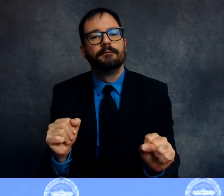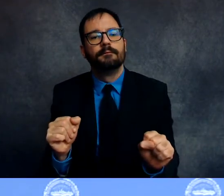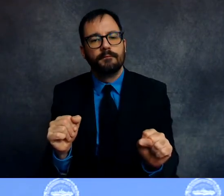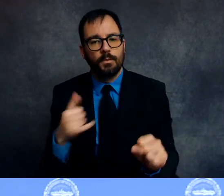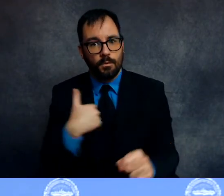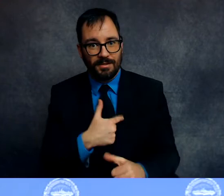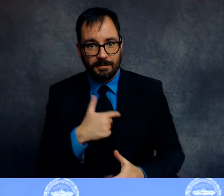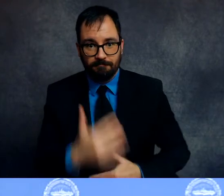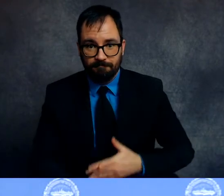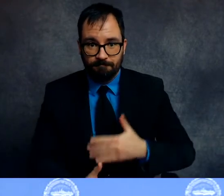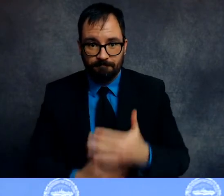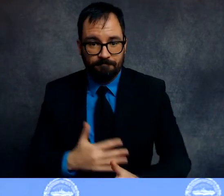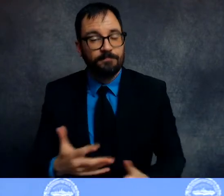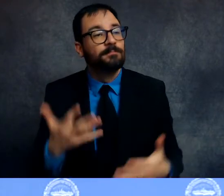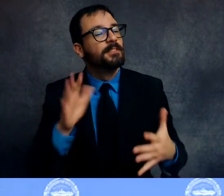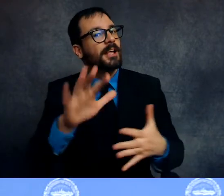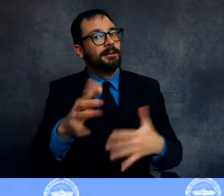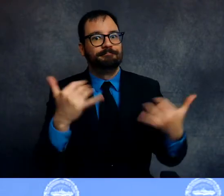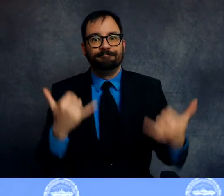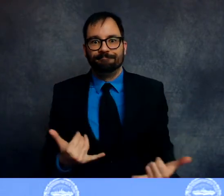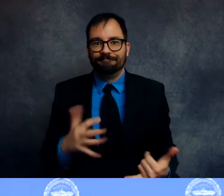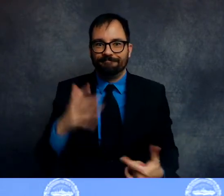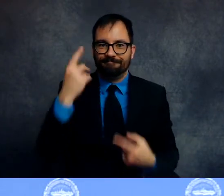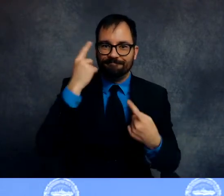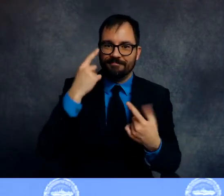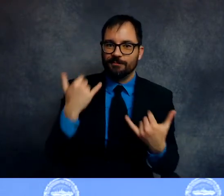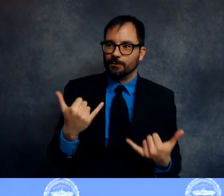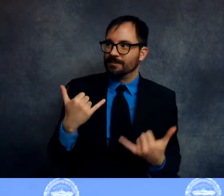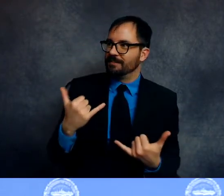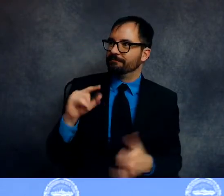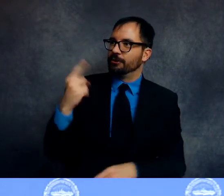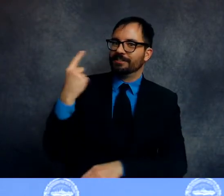keep schools open for our young people as we continue to move forward here.